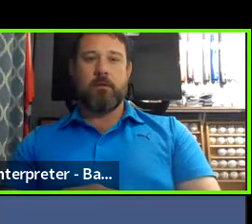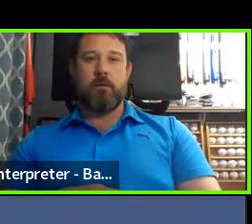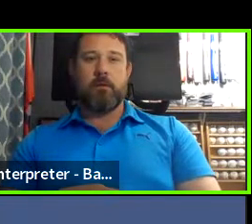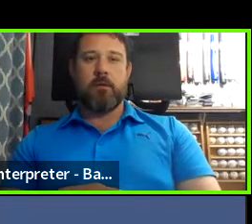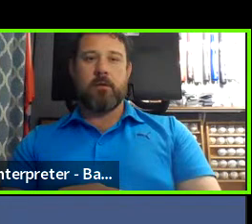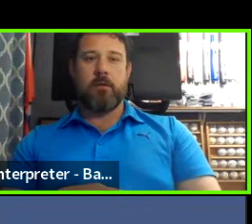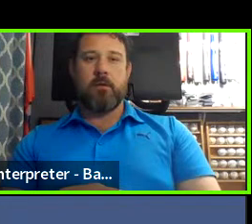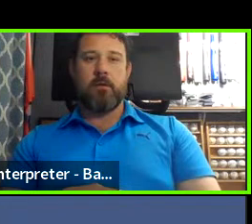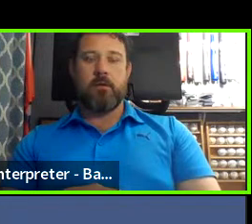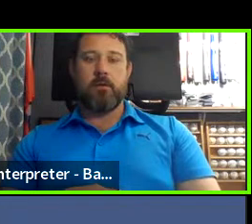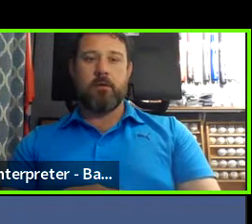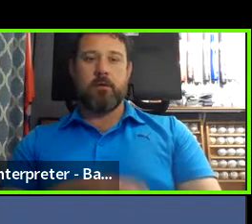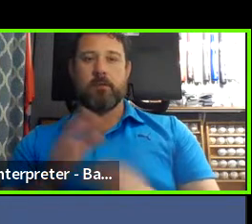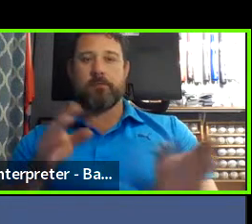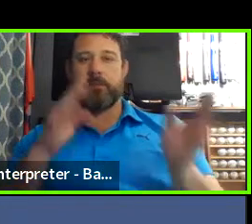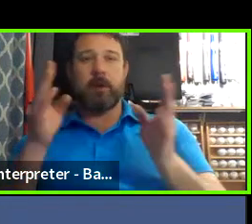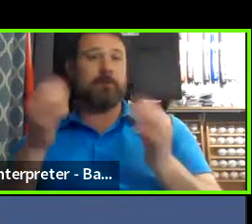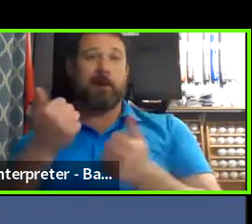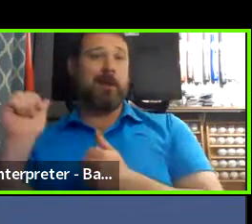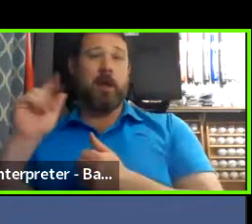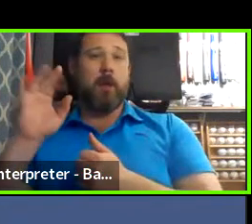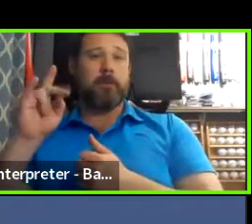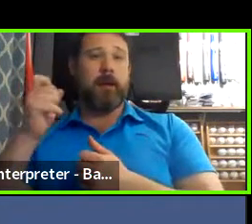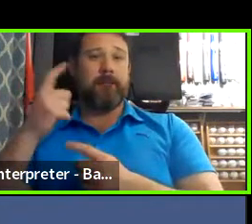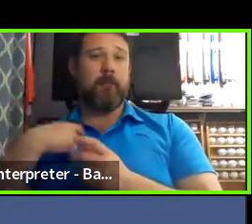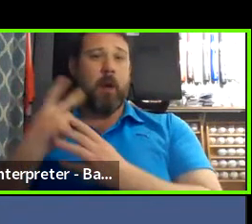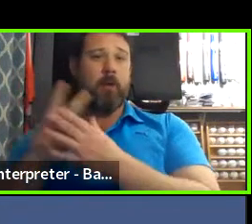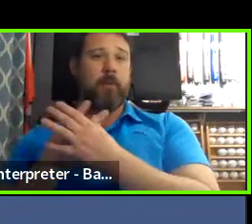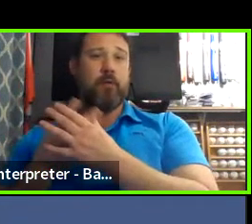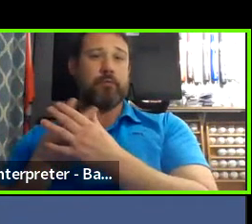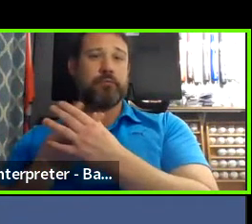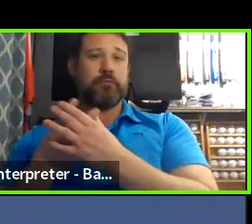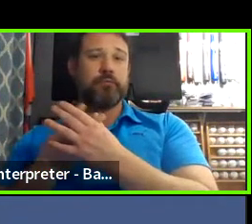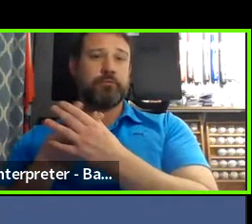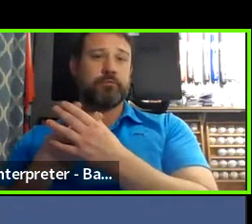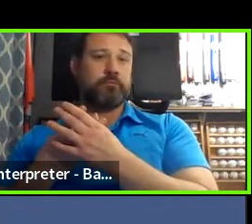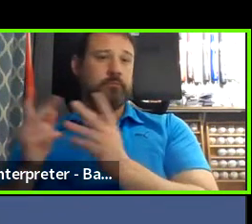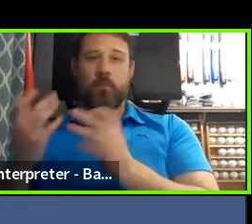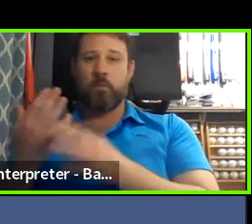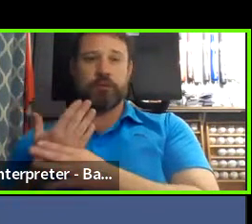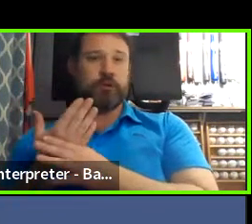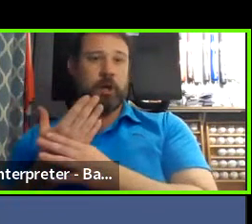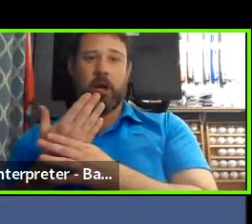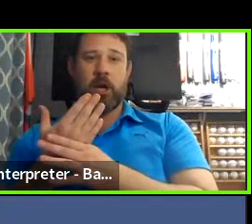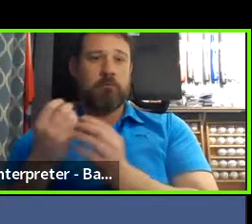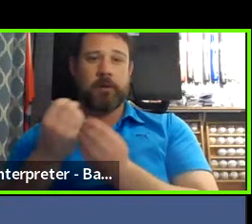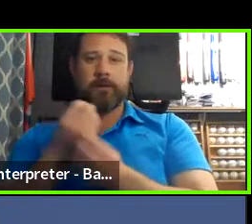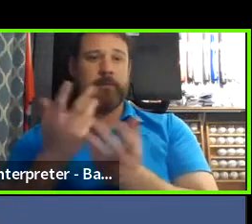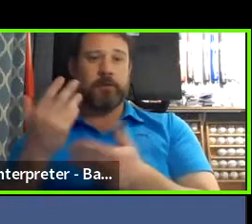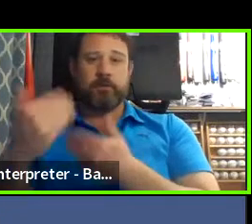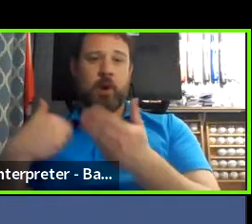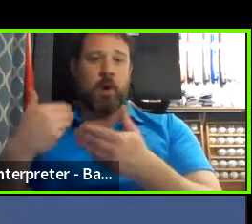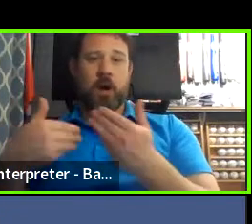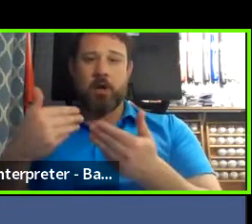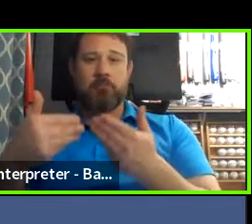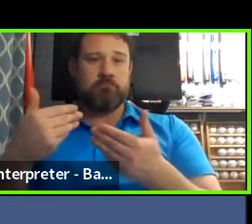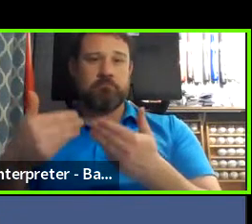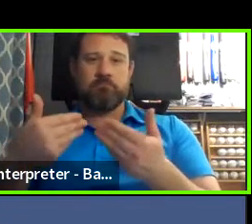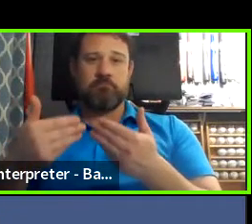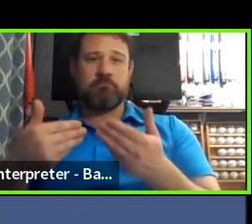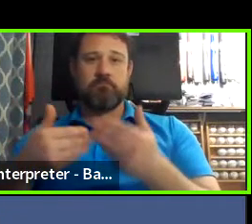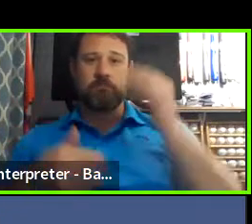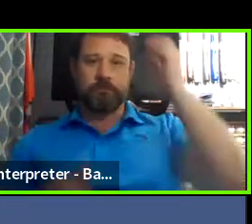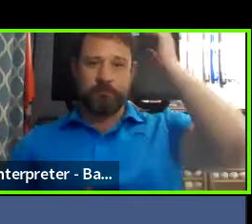now, any updates from any of our other partners? Any folks that want to share anything that's going on before we go to